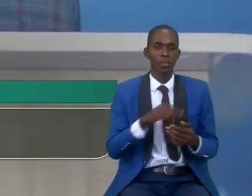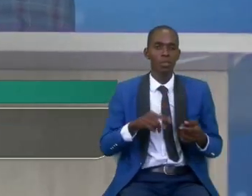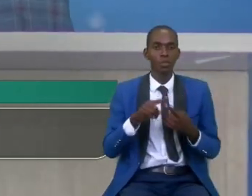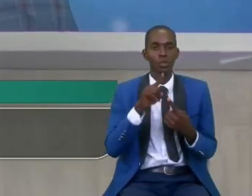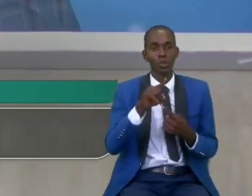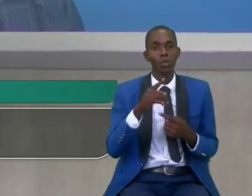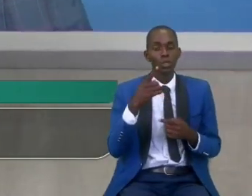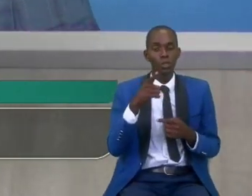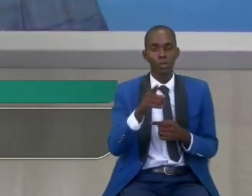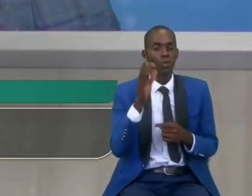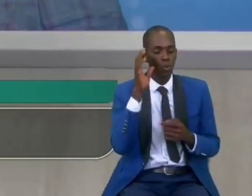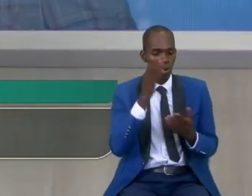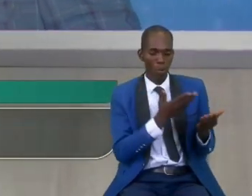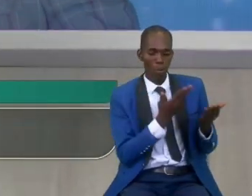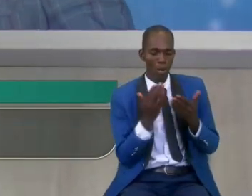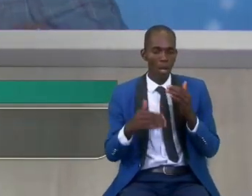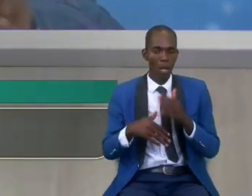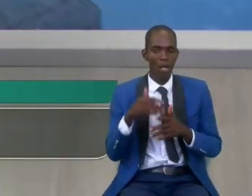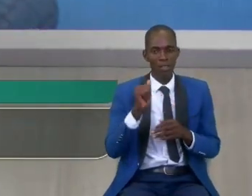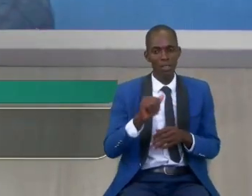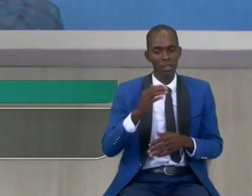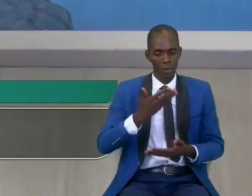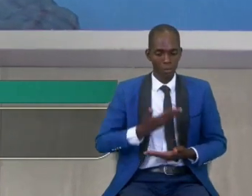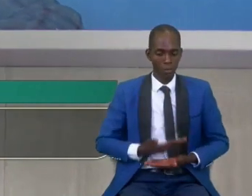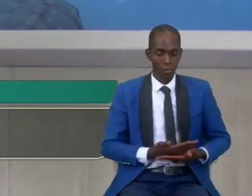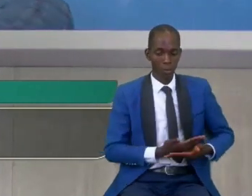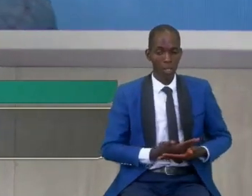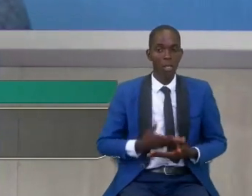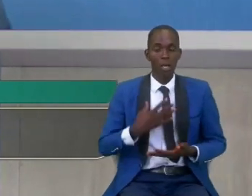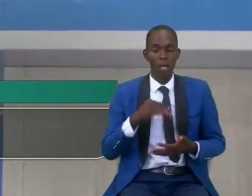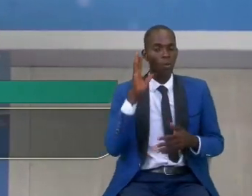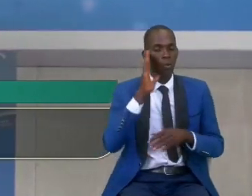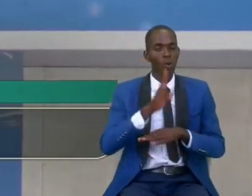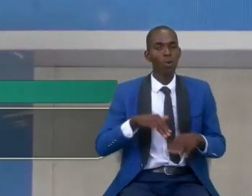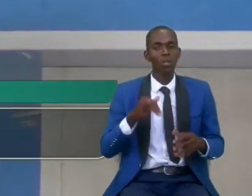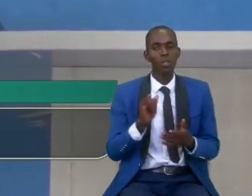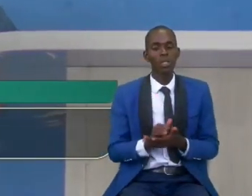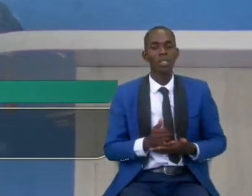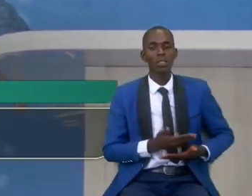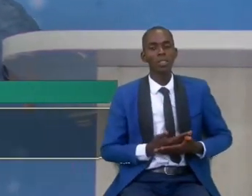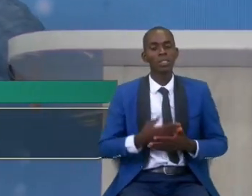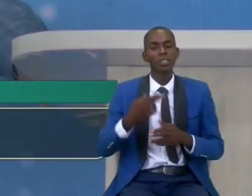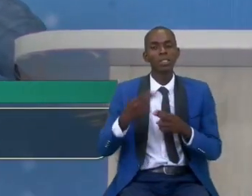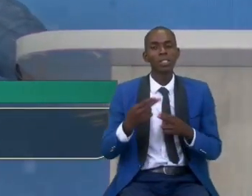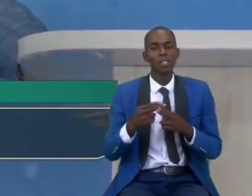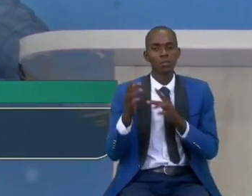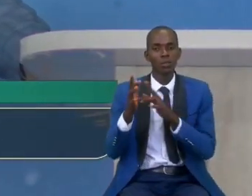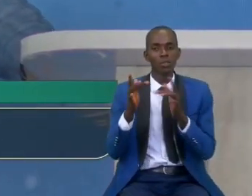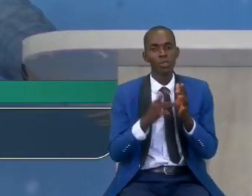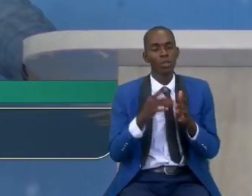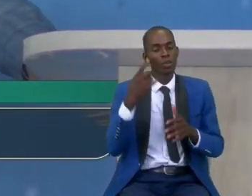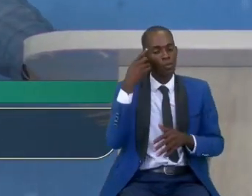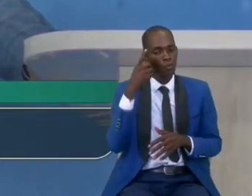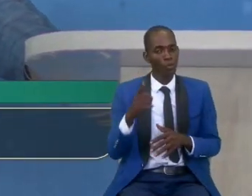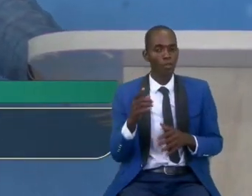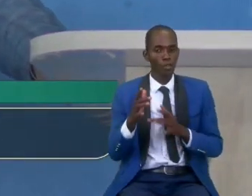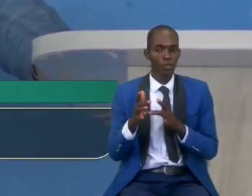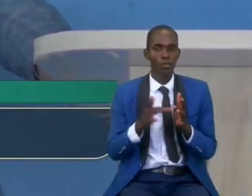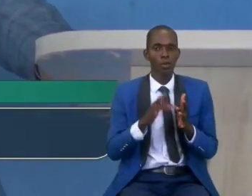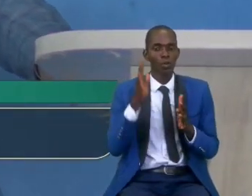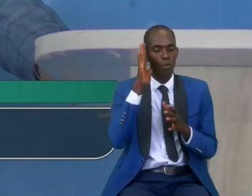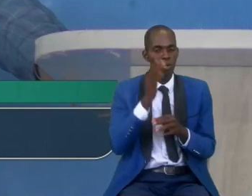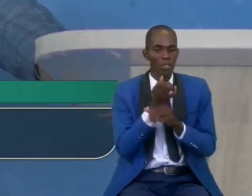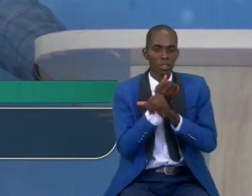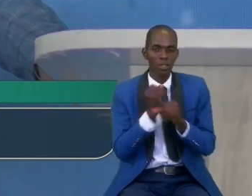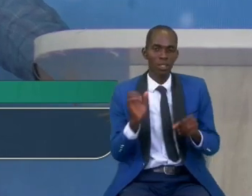his name Jesus, for he shall save his people from their sins. And